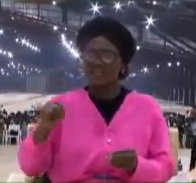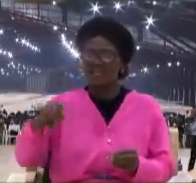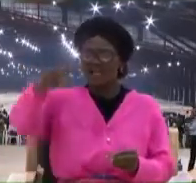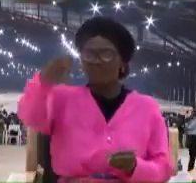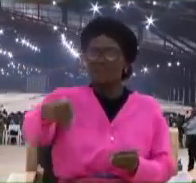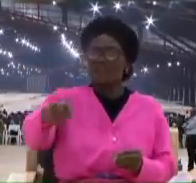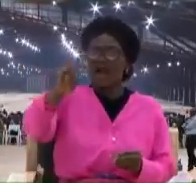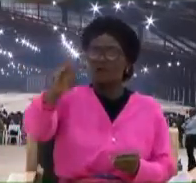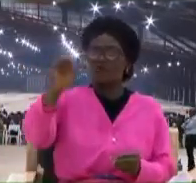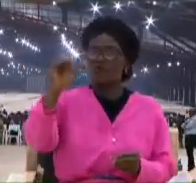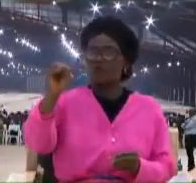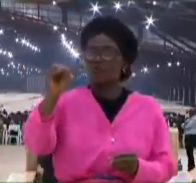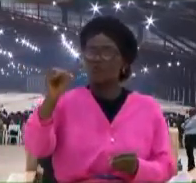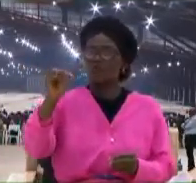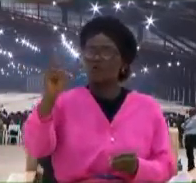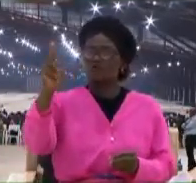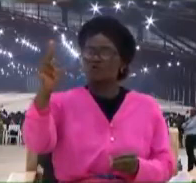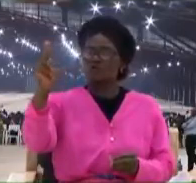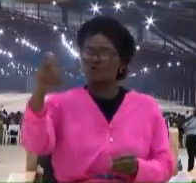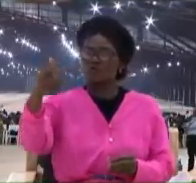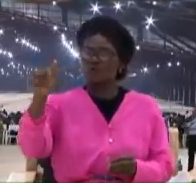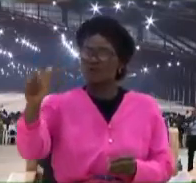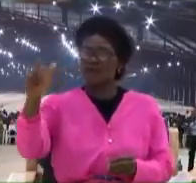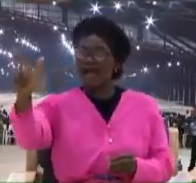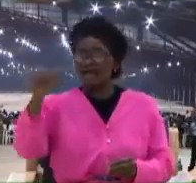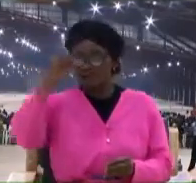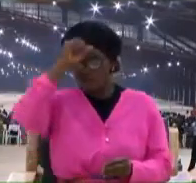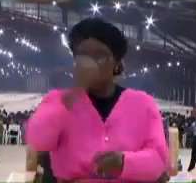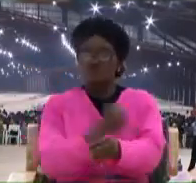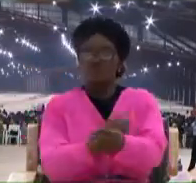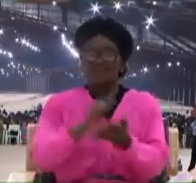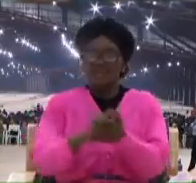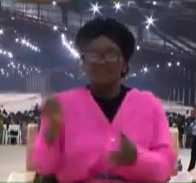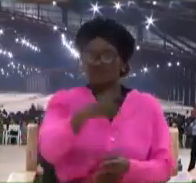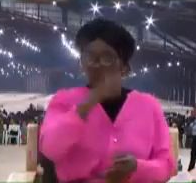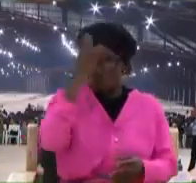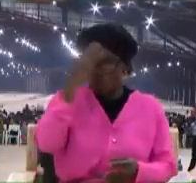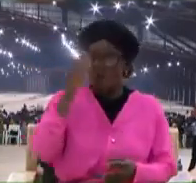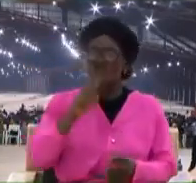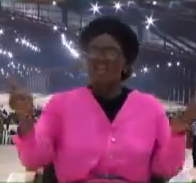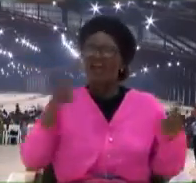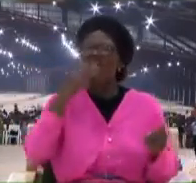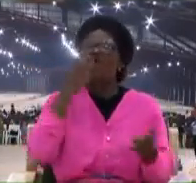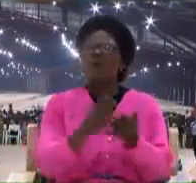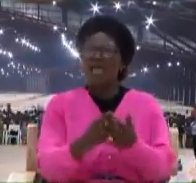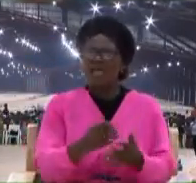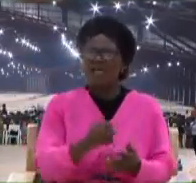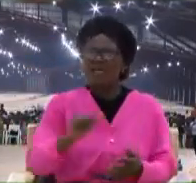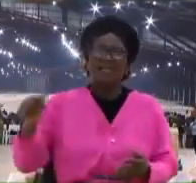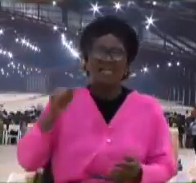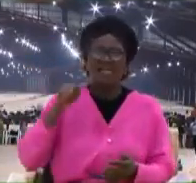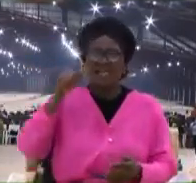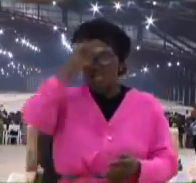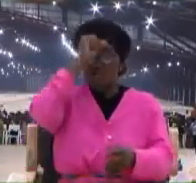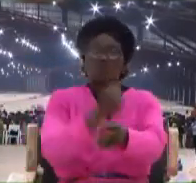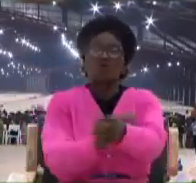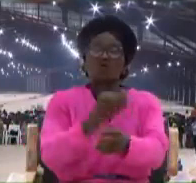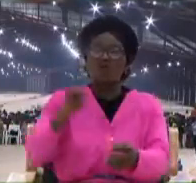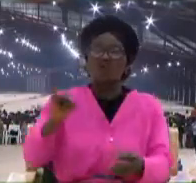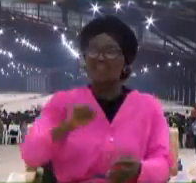well. He was the son of a rich man who collected his